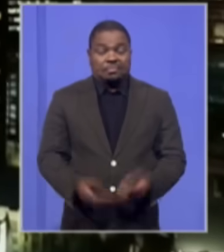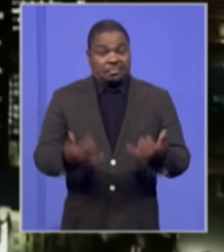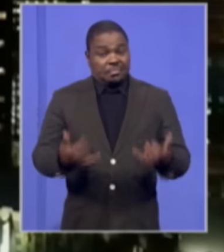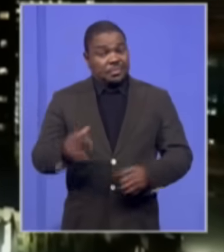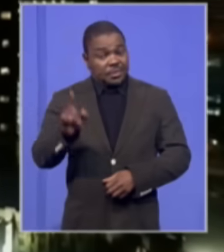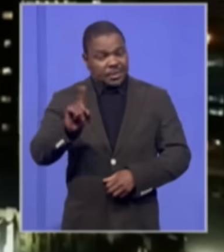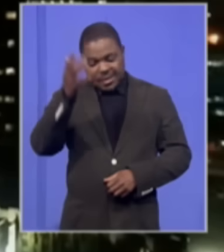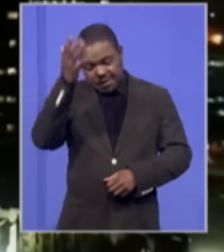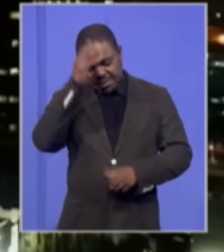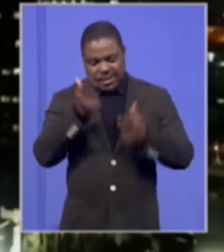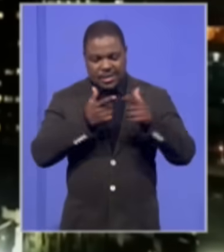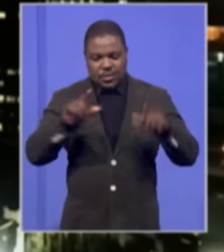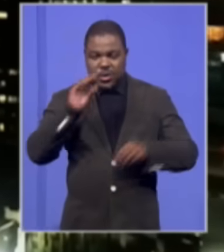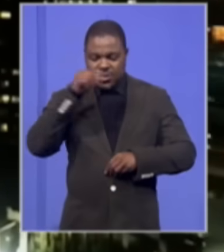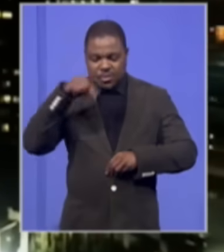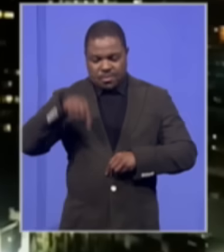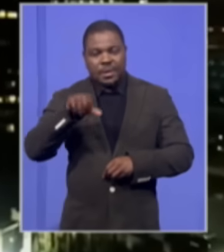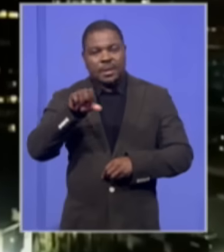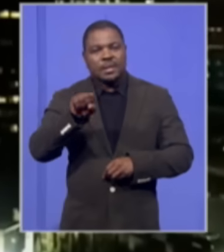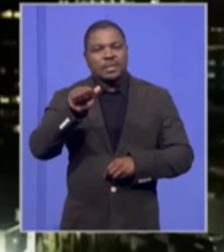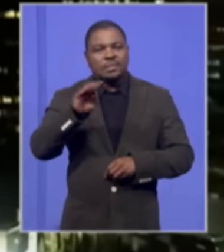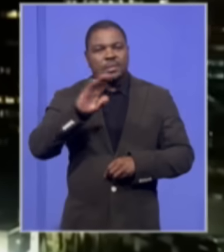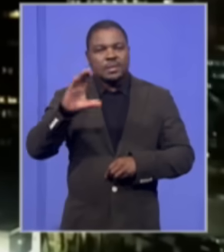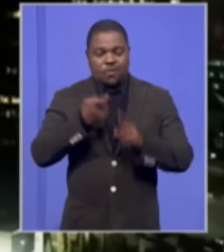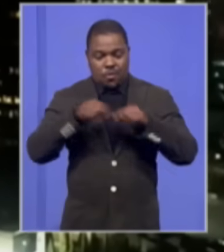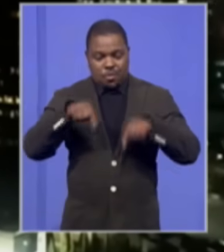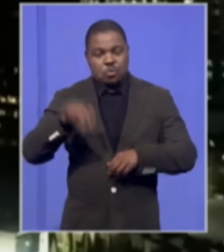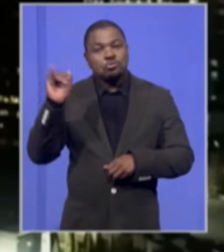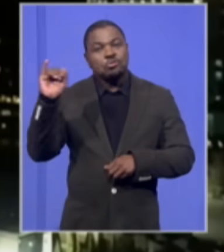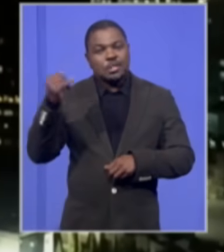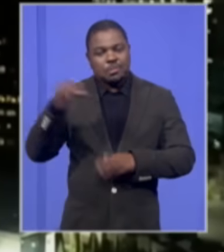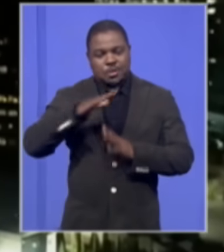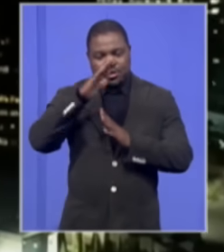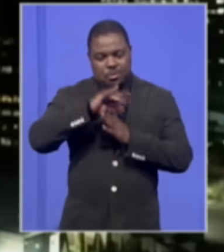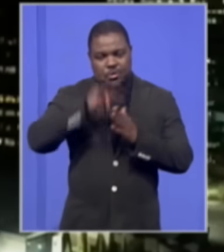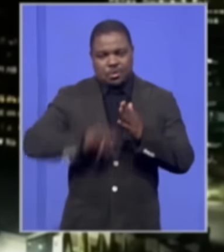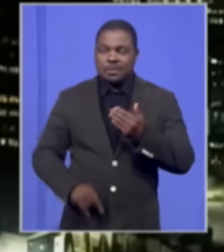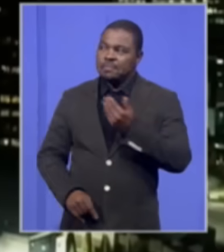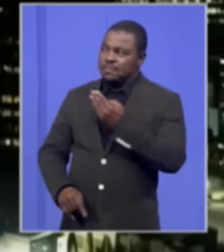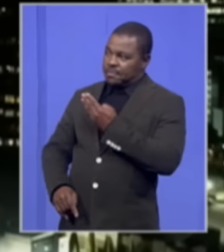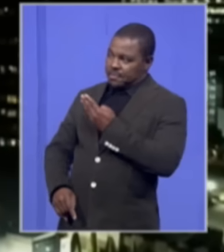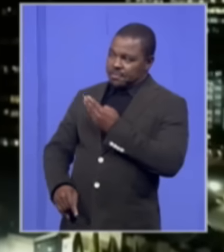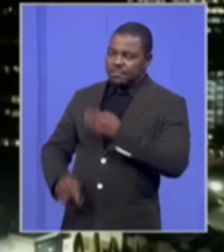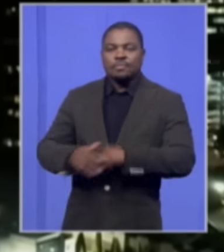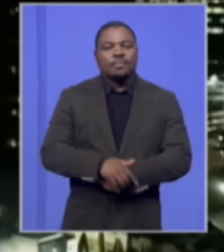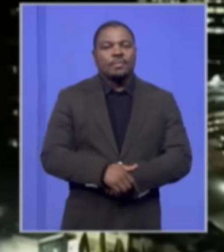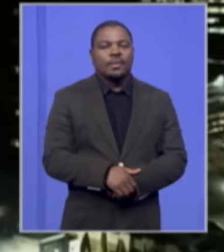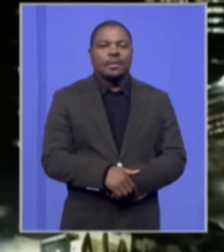Tše ke ditaba tša Sepedi tša SABC 2 go tšwa ka Auckland Park, Johannesburg. Ditlhogo tša tšona ke tše.